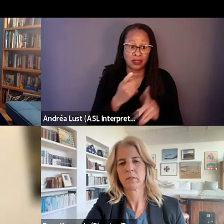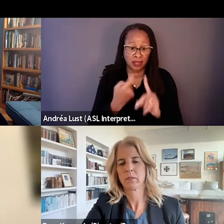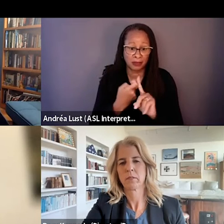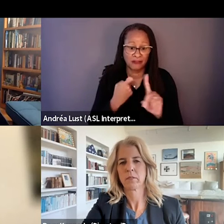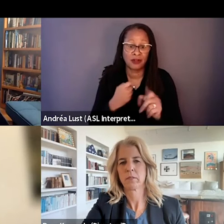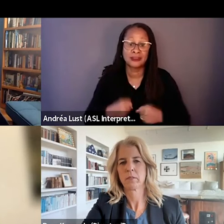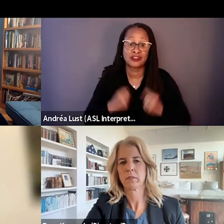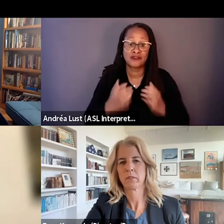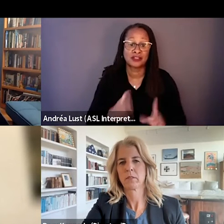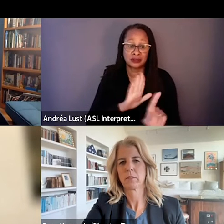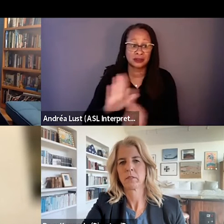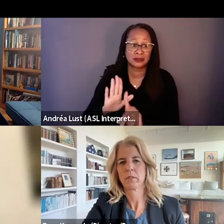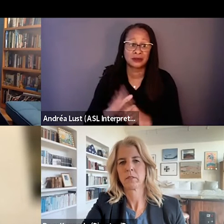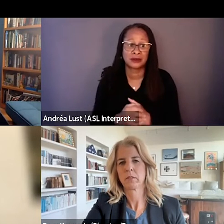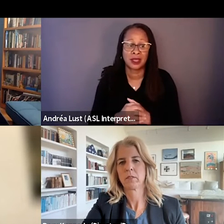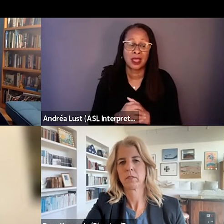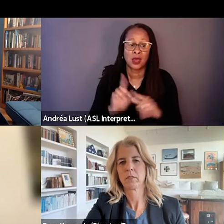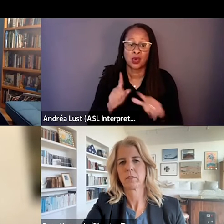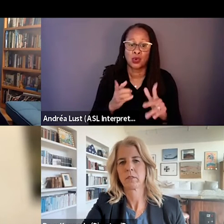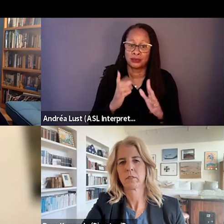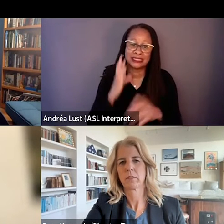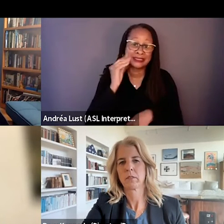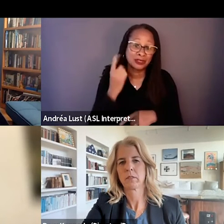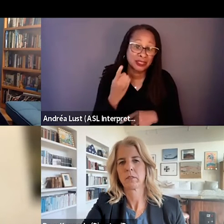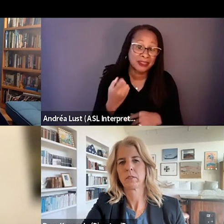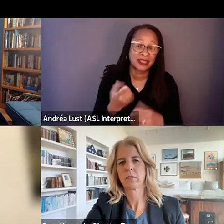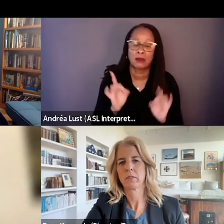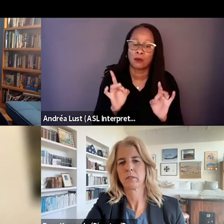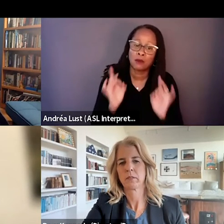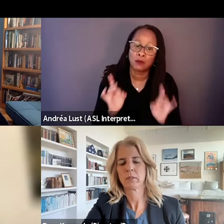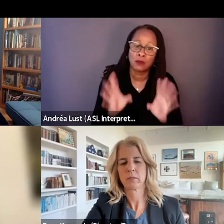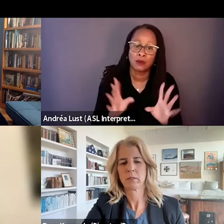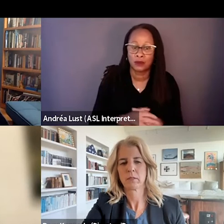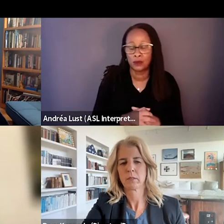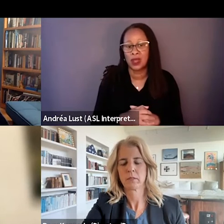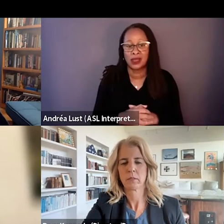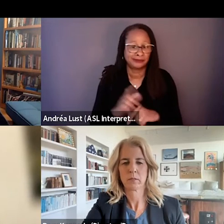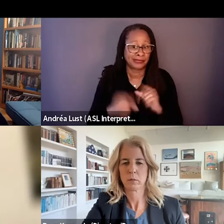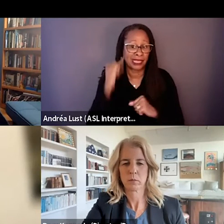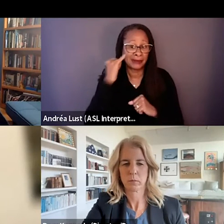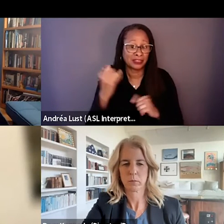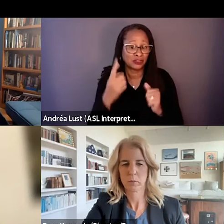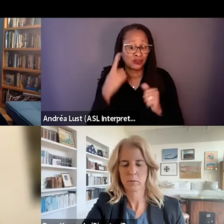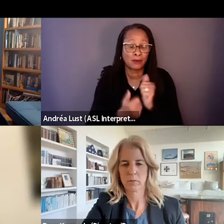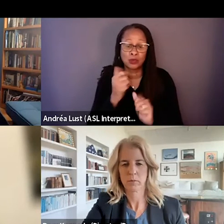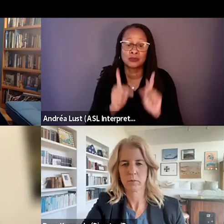survivors themselves, all of whom went through something so incredibly tragic, unimaginable, I think, for most